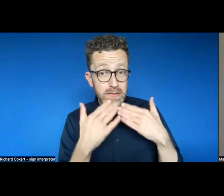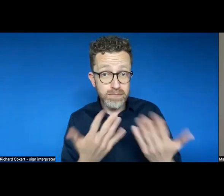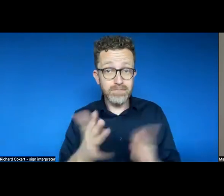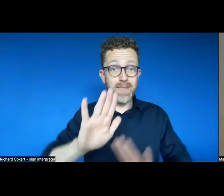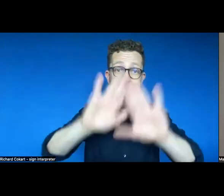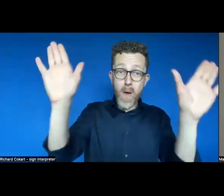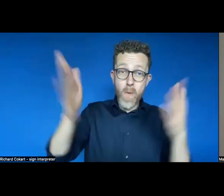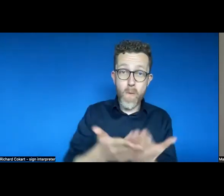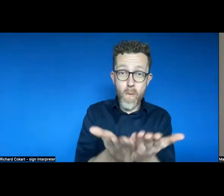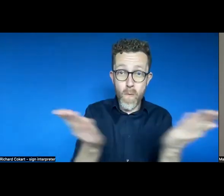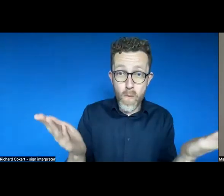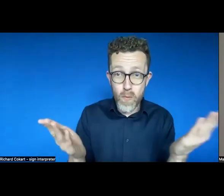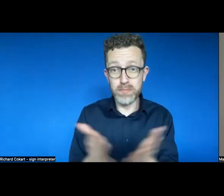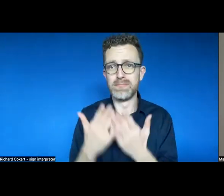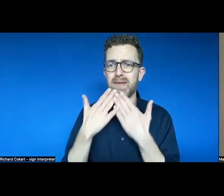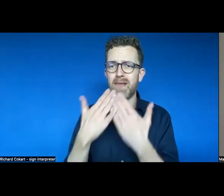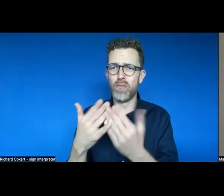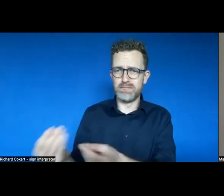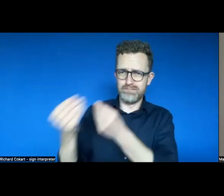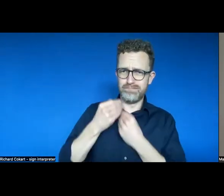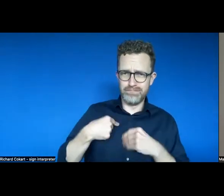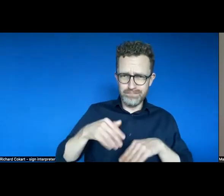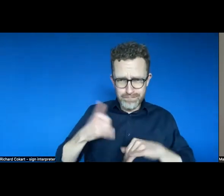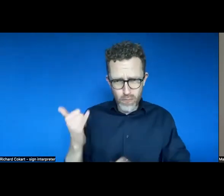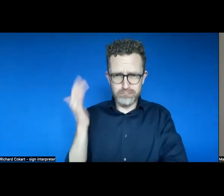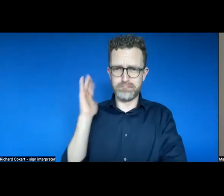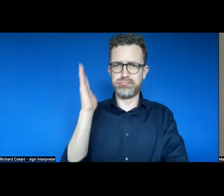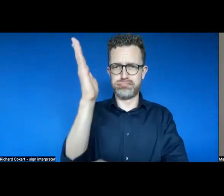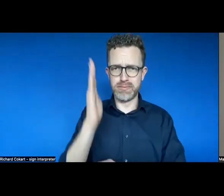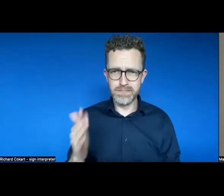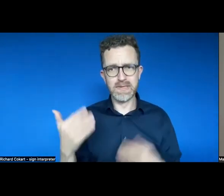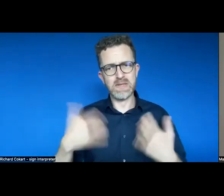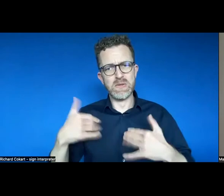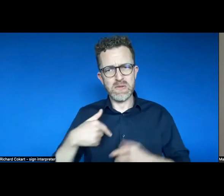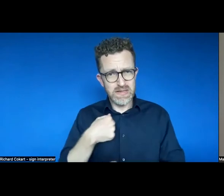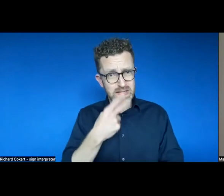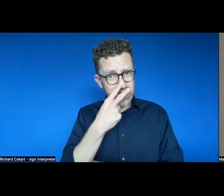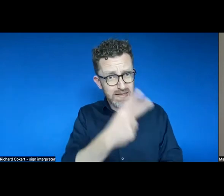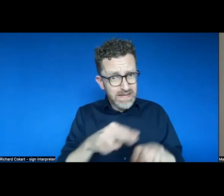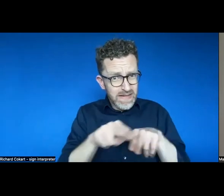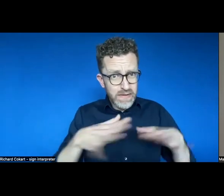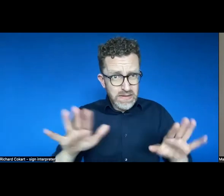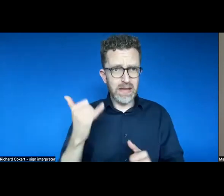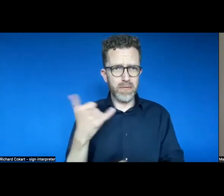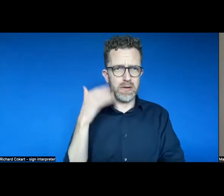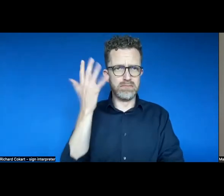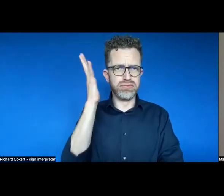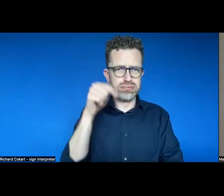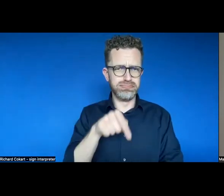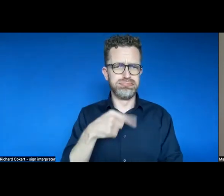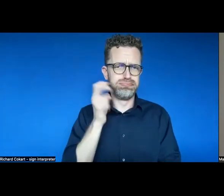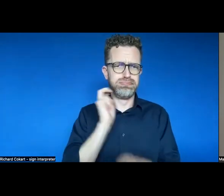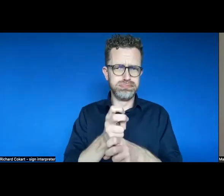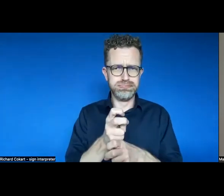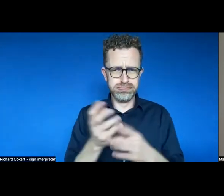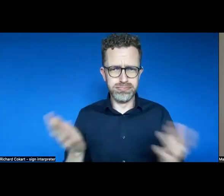like to give my appreciation to DRI team. We missed you so